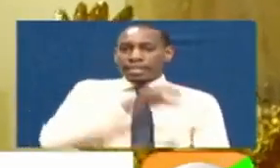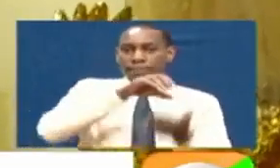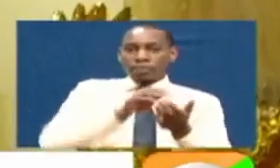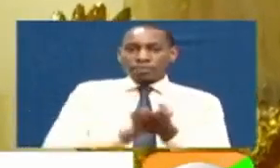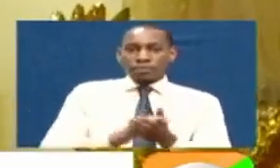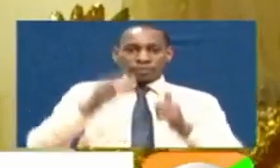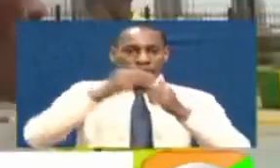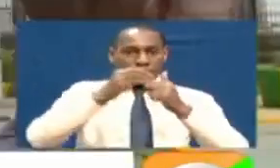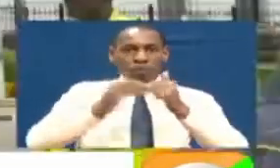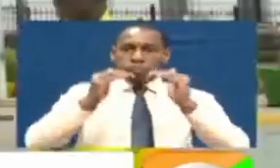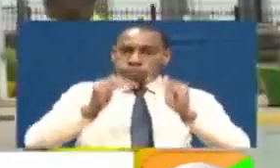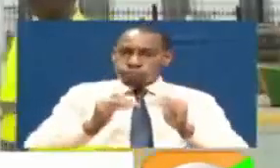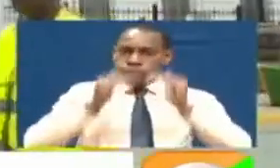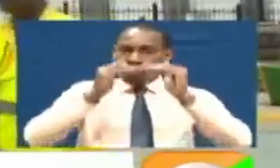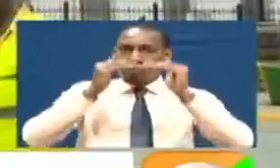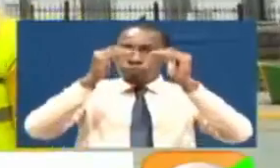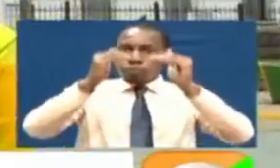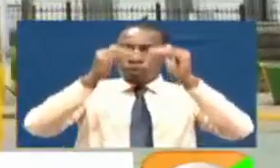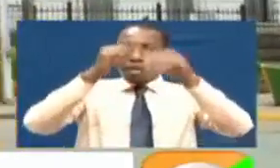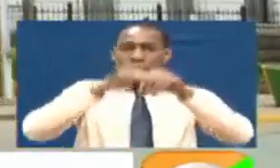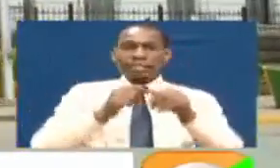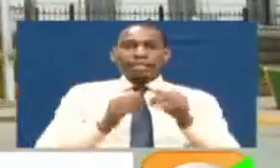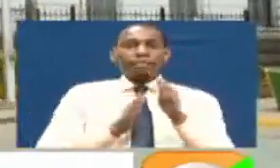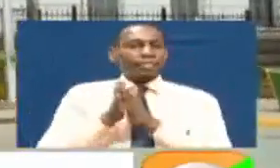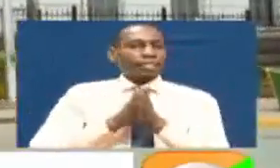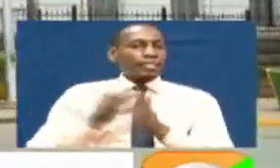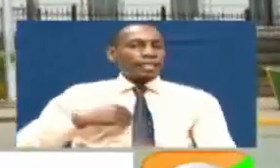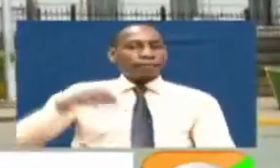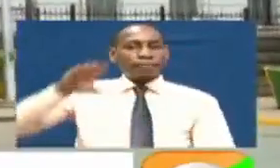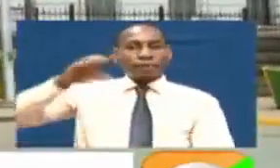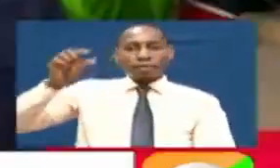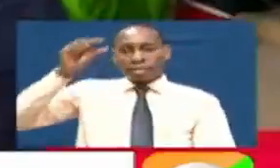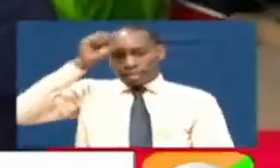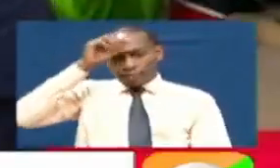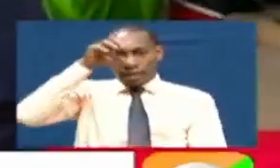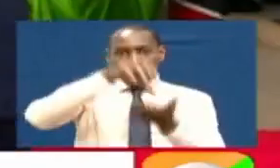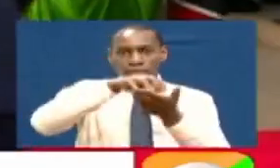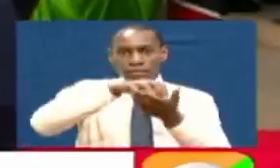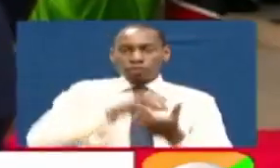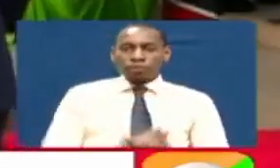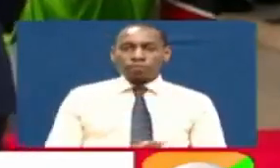and rise was inevitable when he declared interest in the county governor's seat.